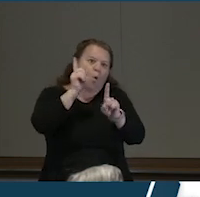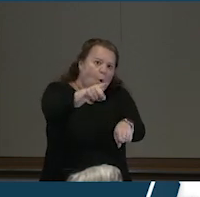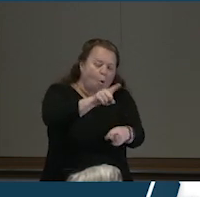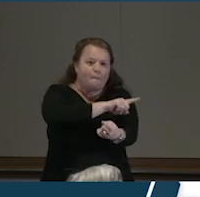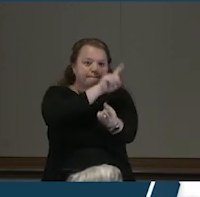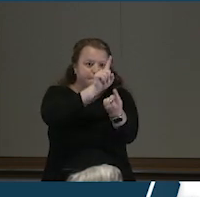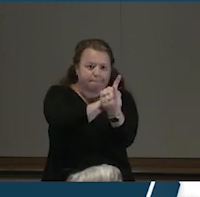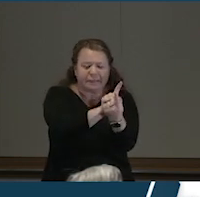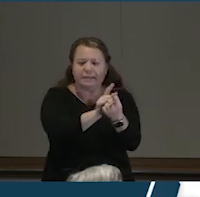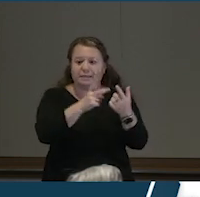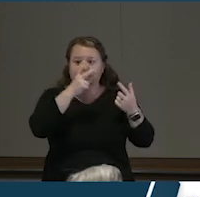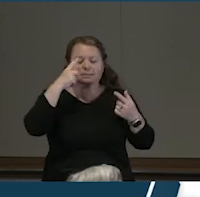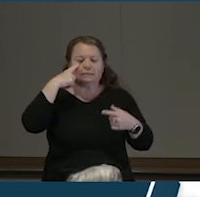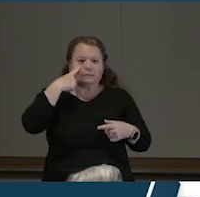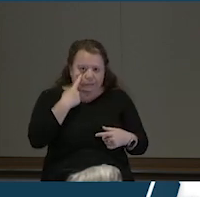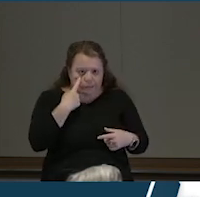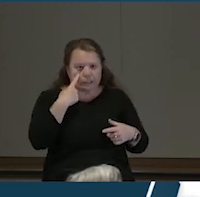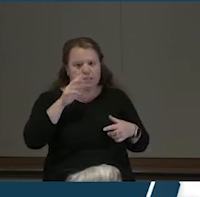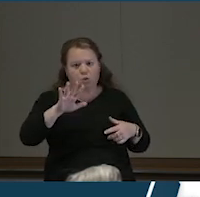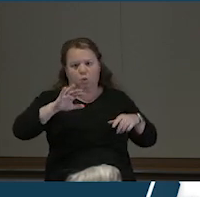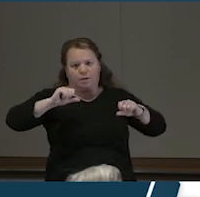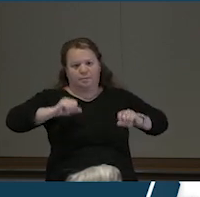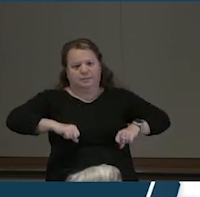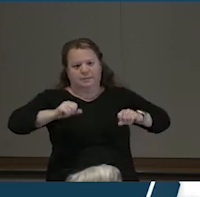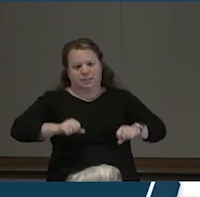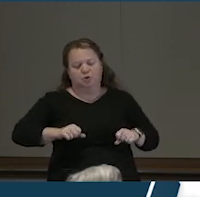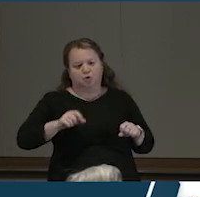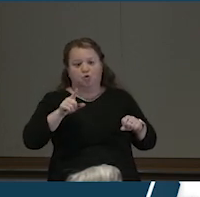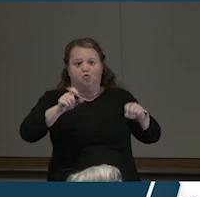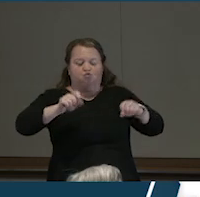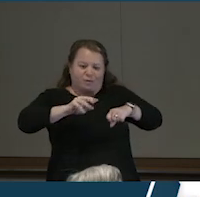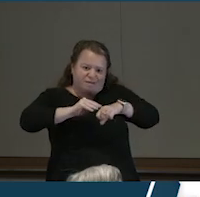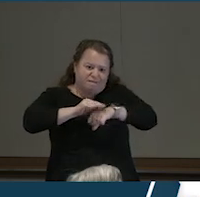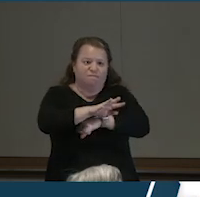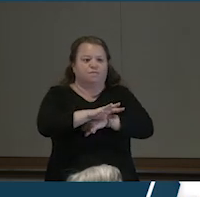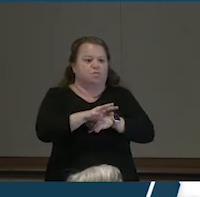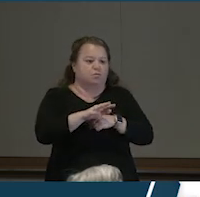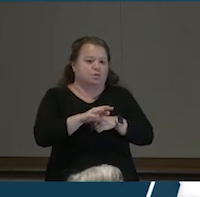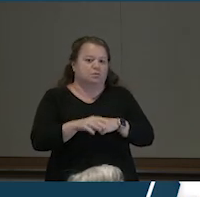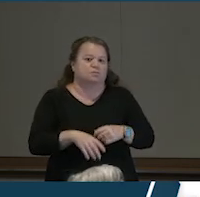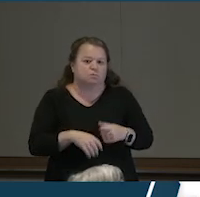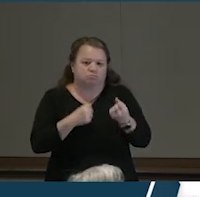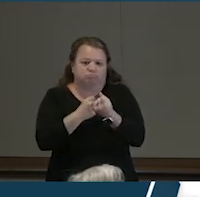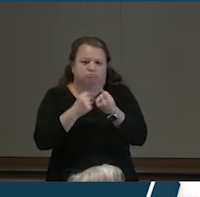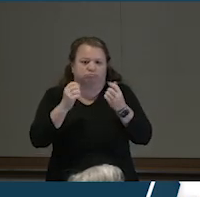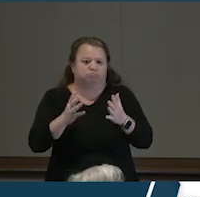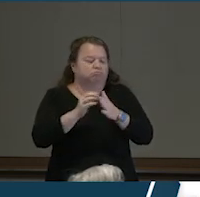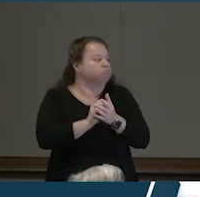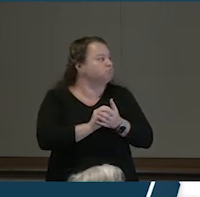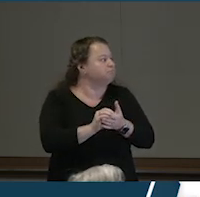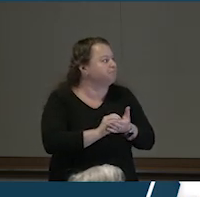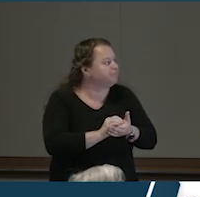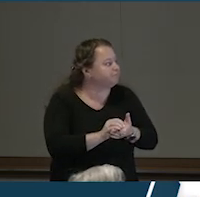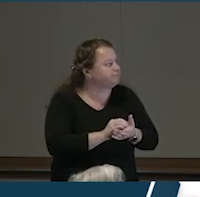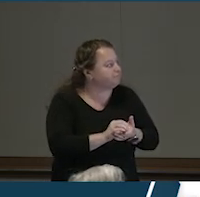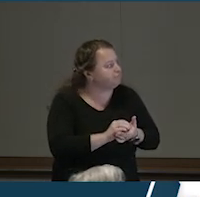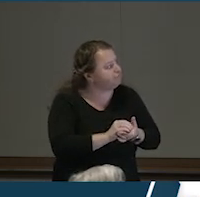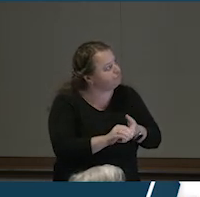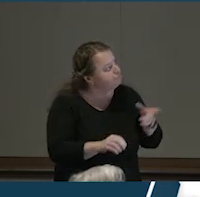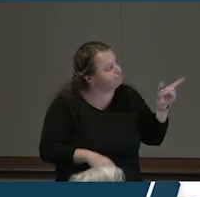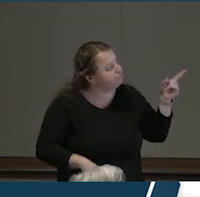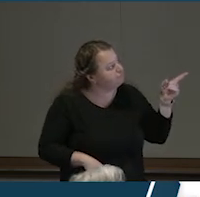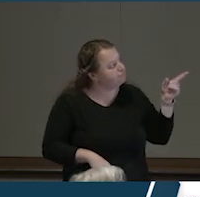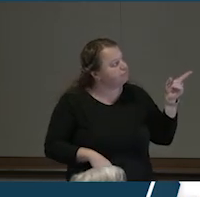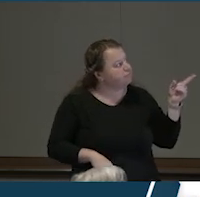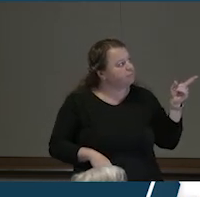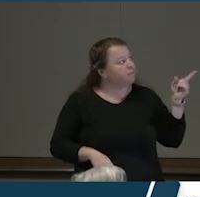really see the potential that you have as an advocate. Okay, so I'm going to talk a little bit specifically